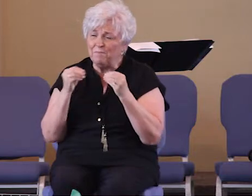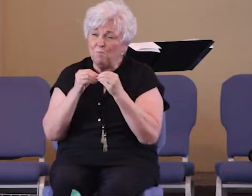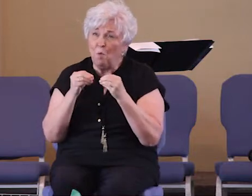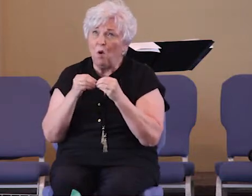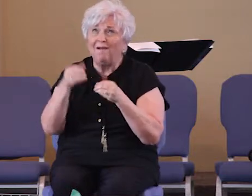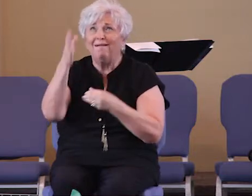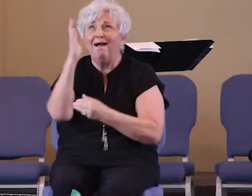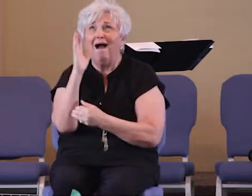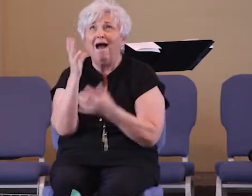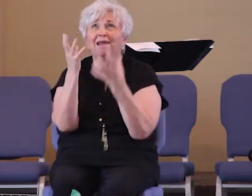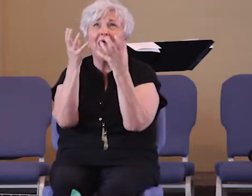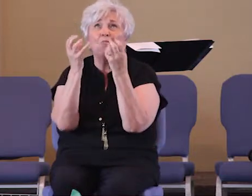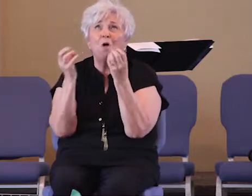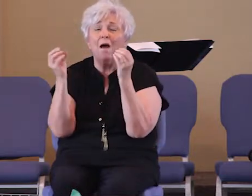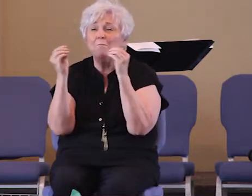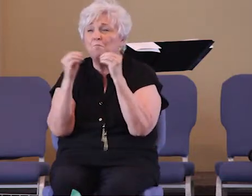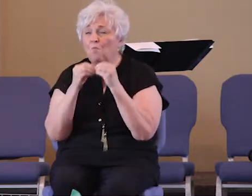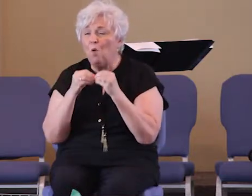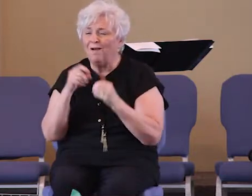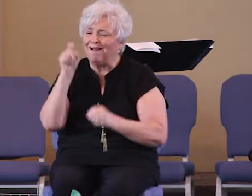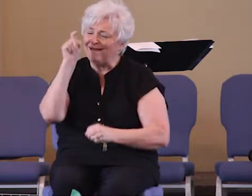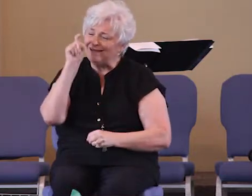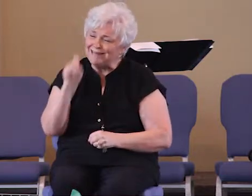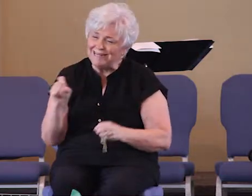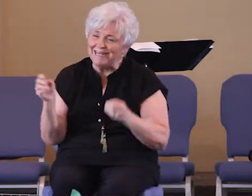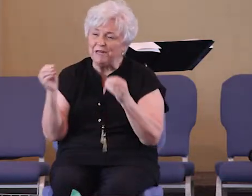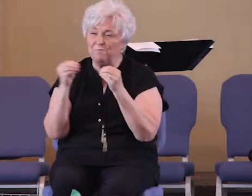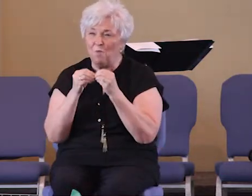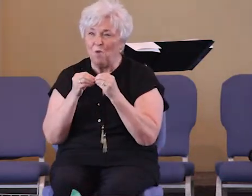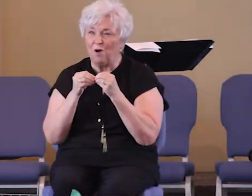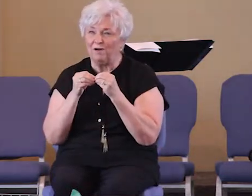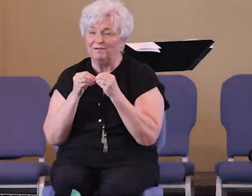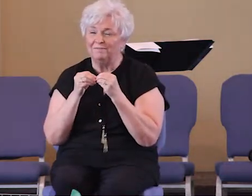God, I need more.